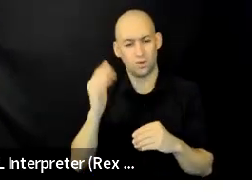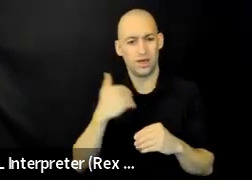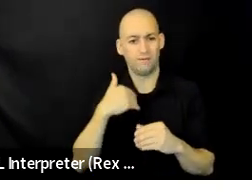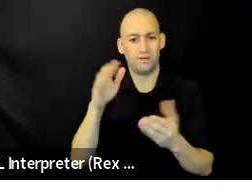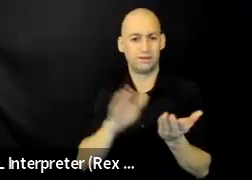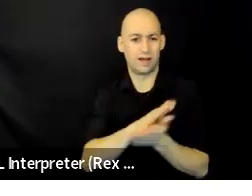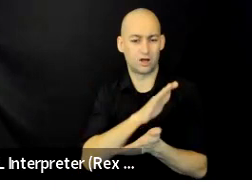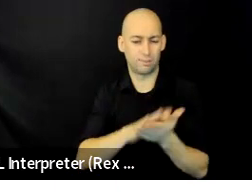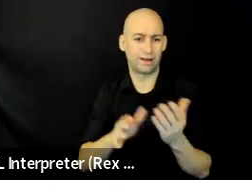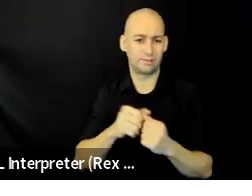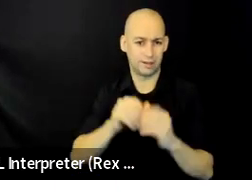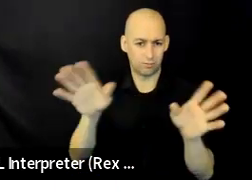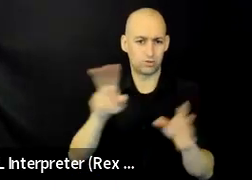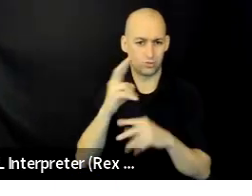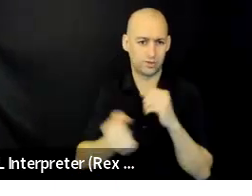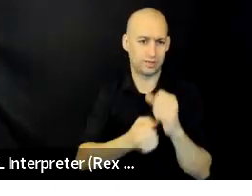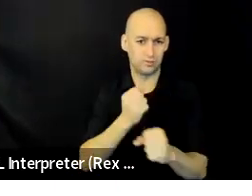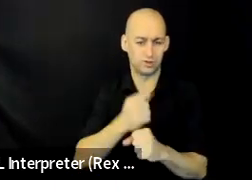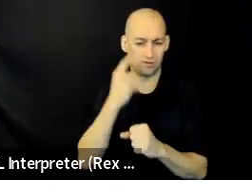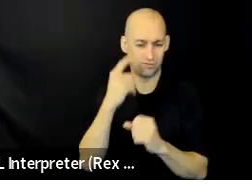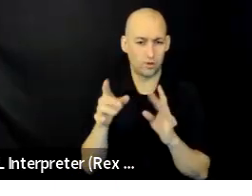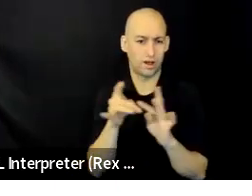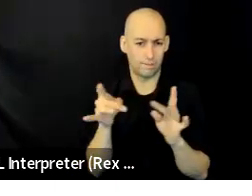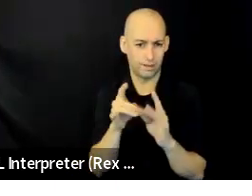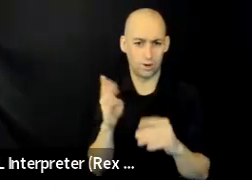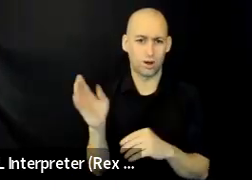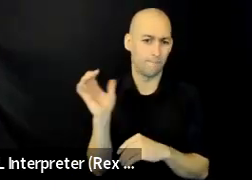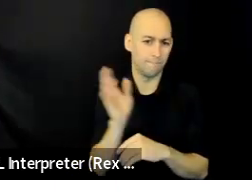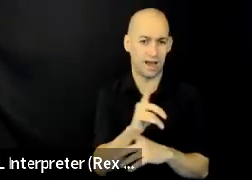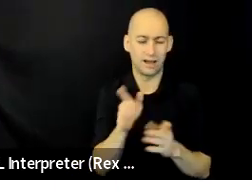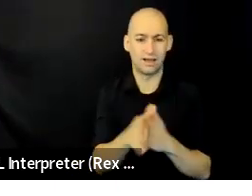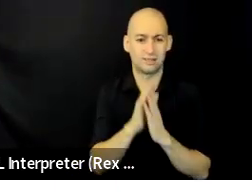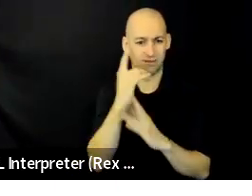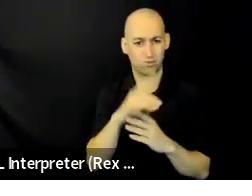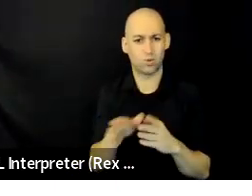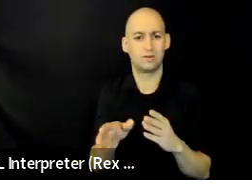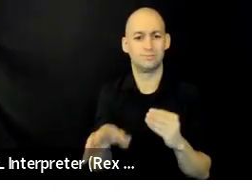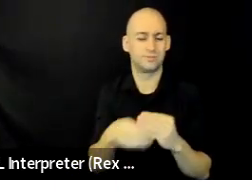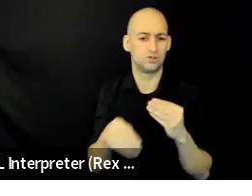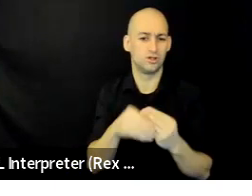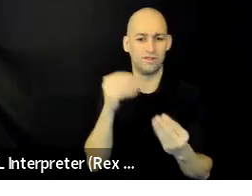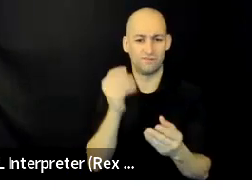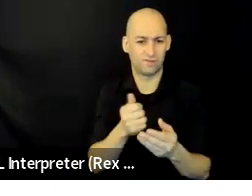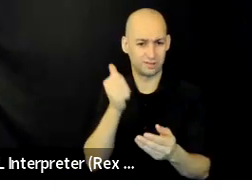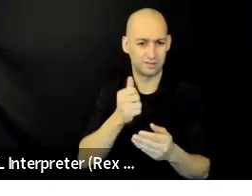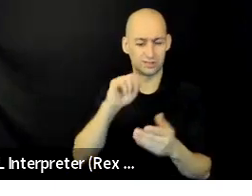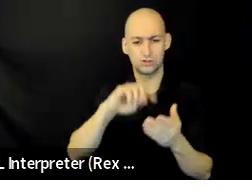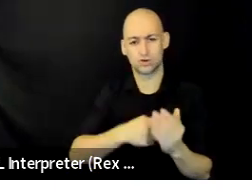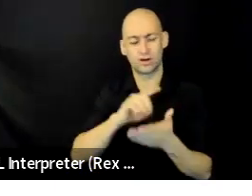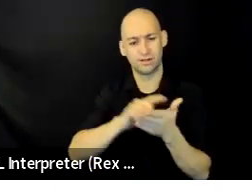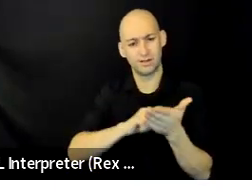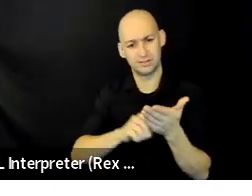just short of 2 years for comment. And then we'll be coming back asking for additional funds to get into the design phase.